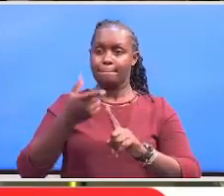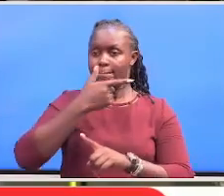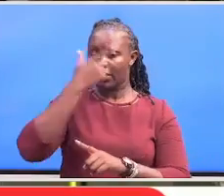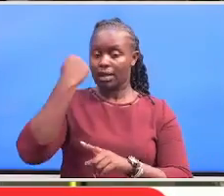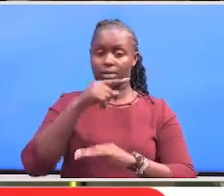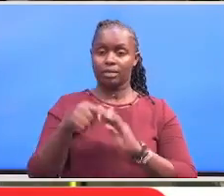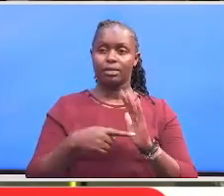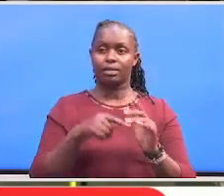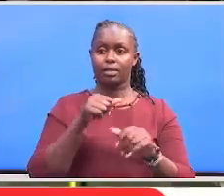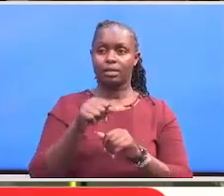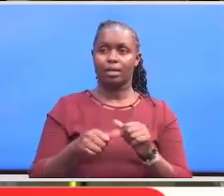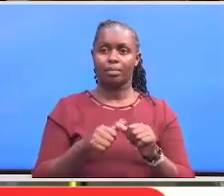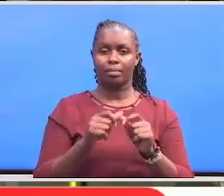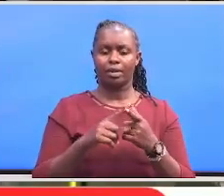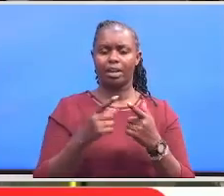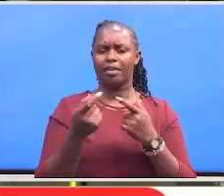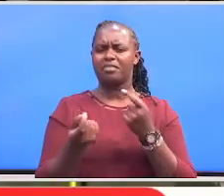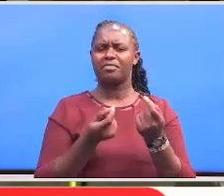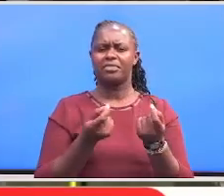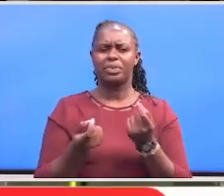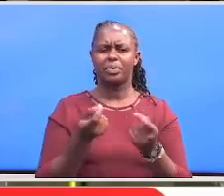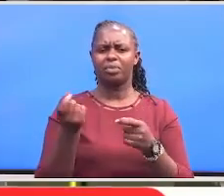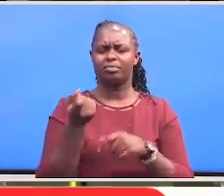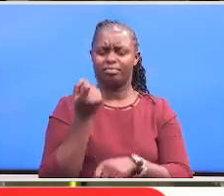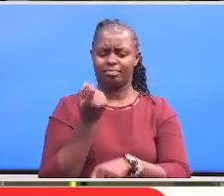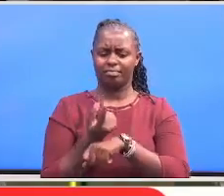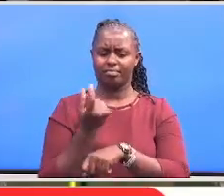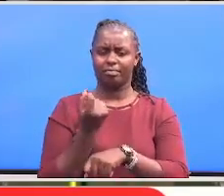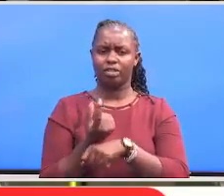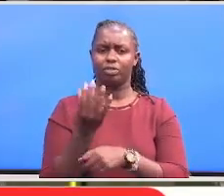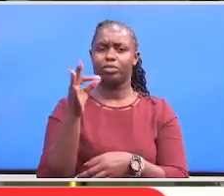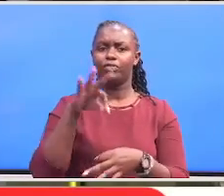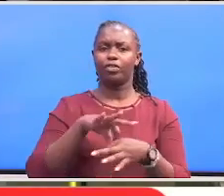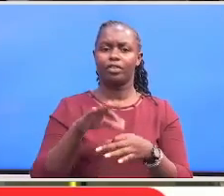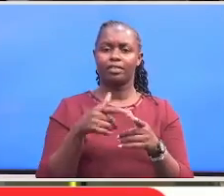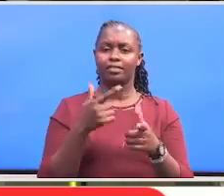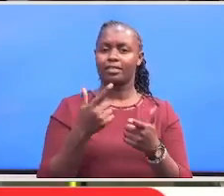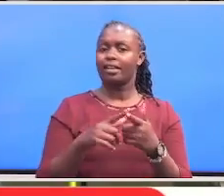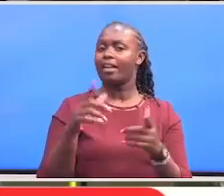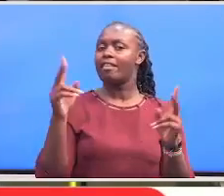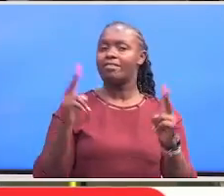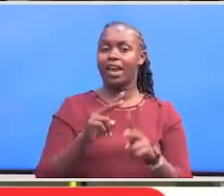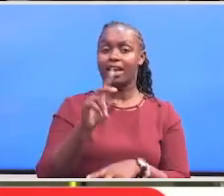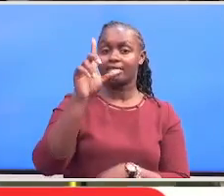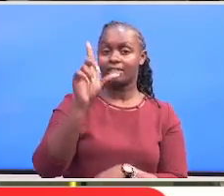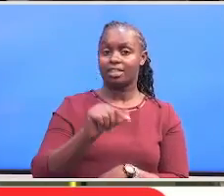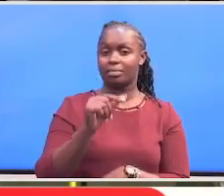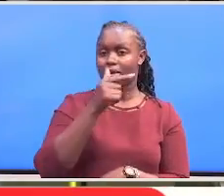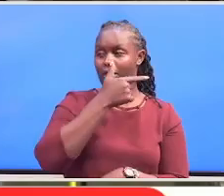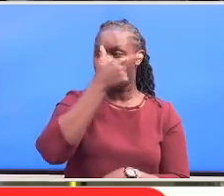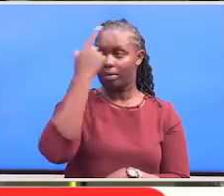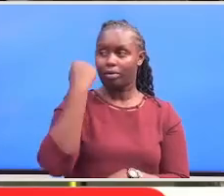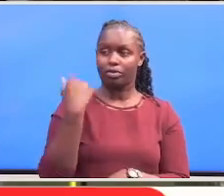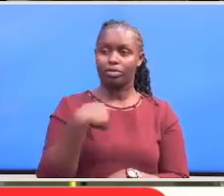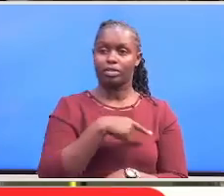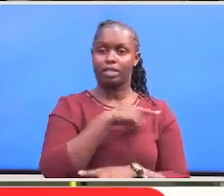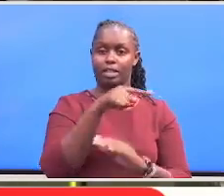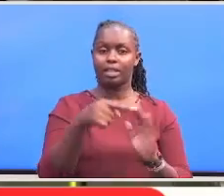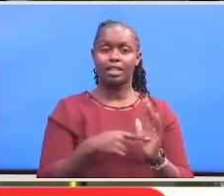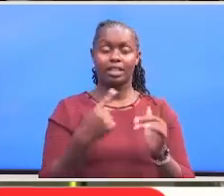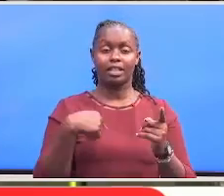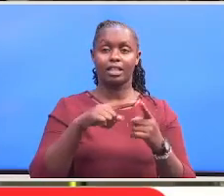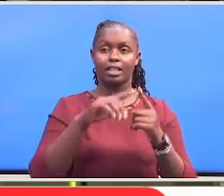it only takes you a few seconds to cast your vote. Then it's very cheap, because we budget ya